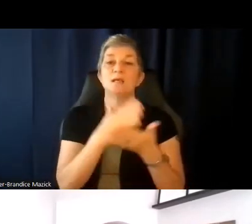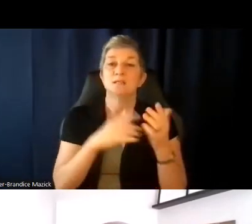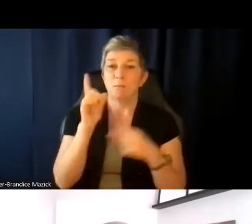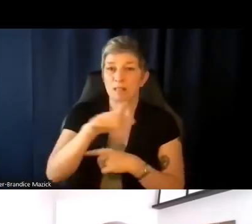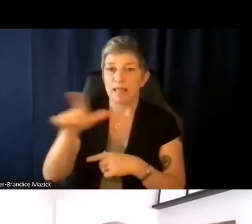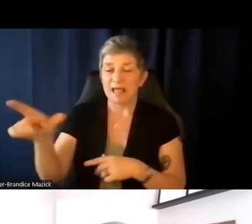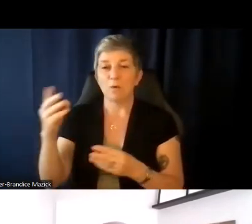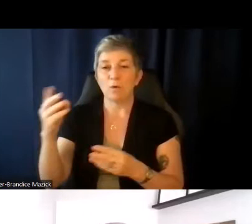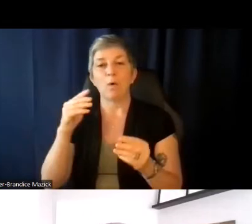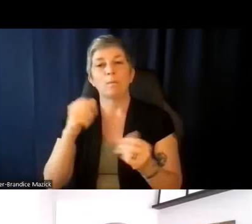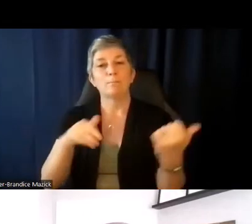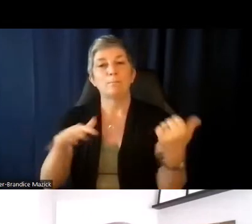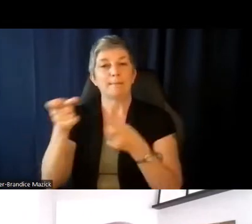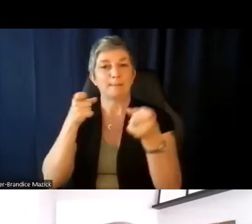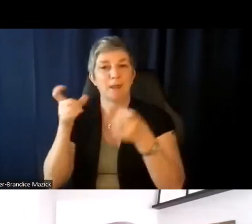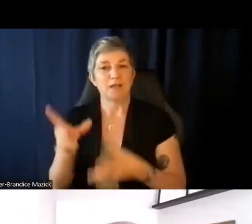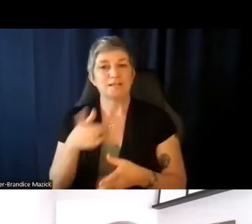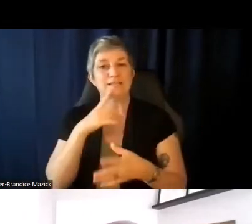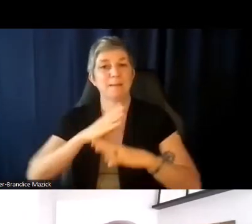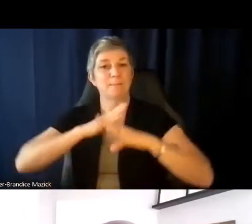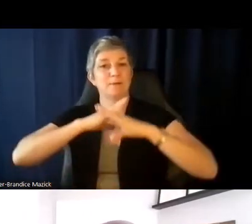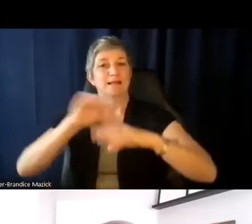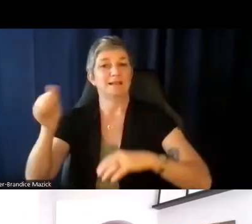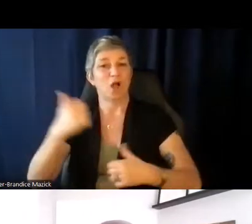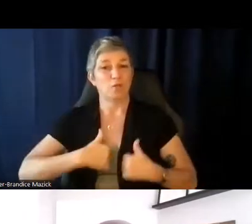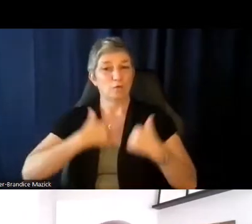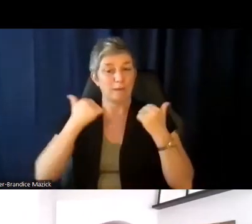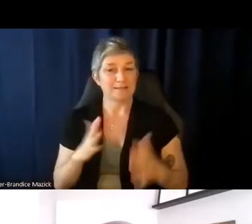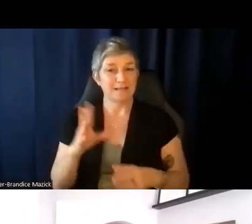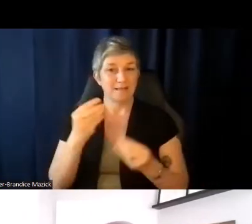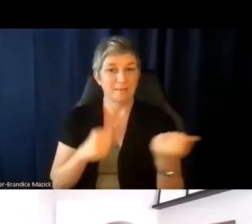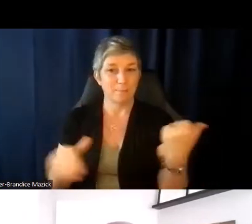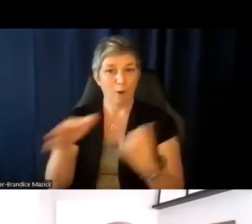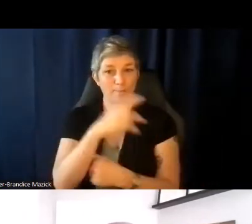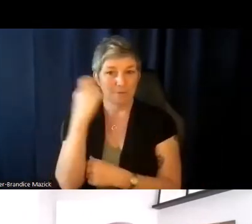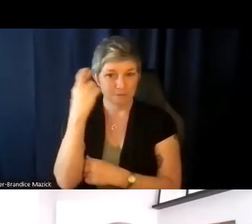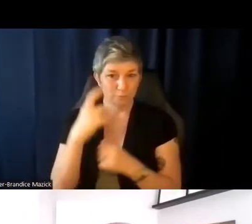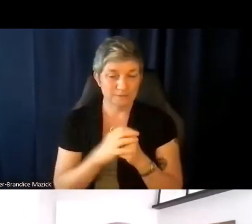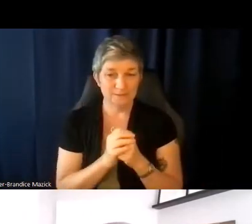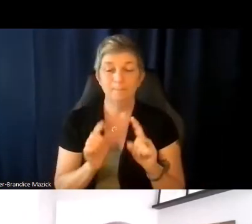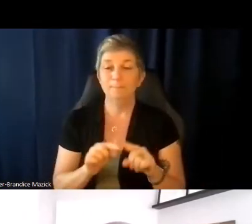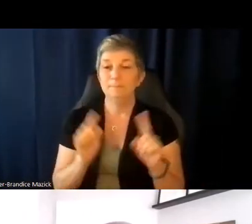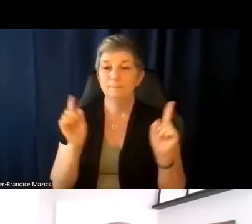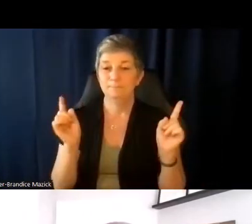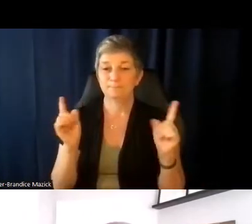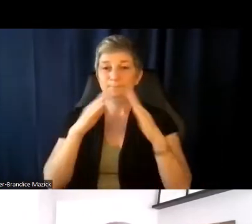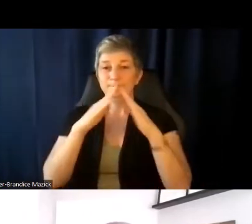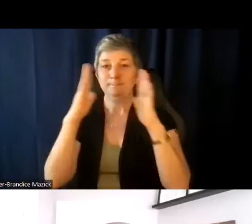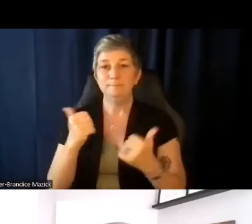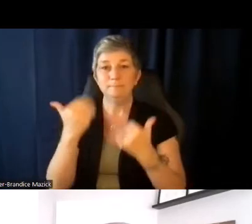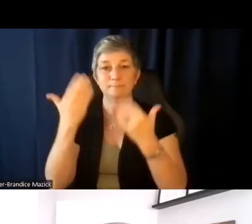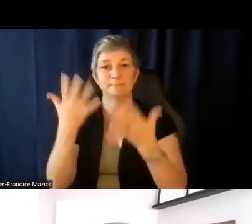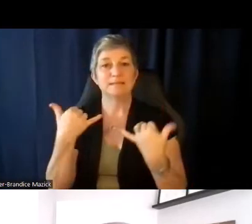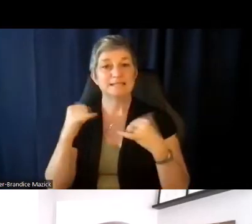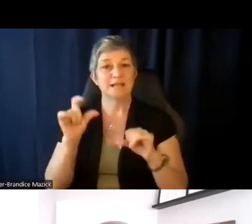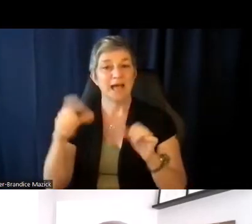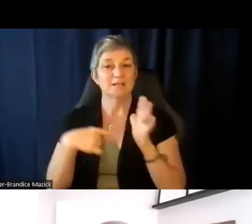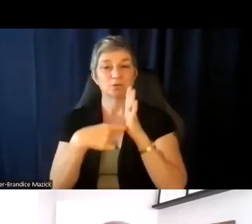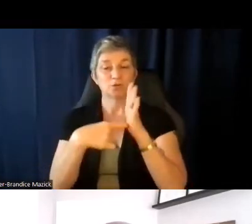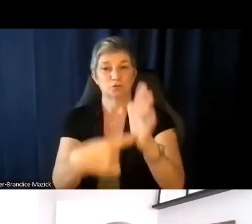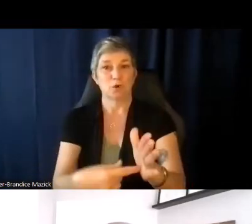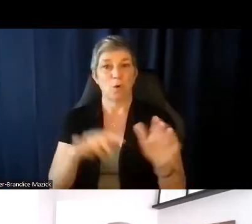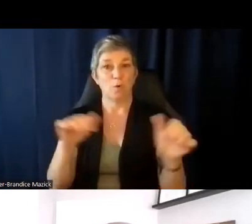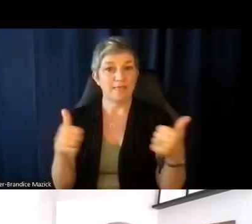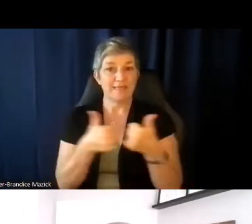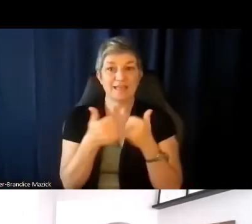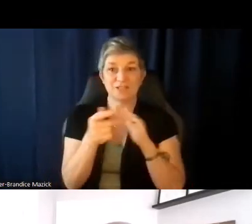property managers assert that protecting other residents in their property is the reason. However, a housing provider still has to show that the challenged